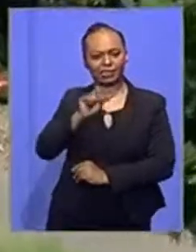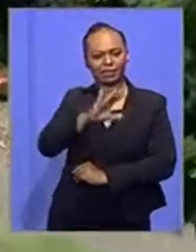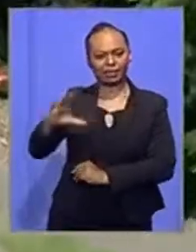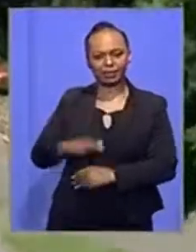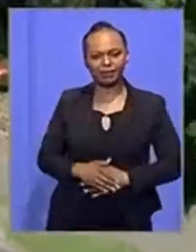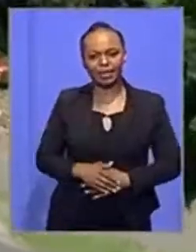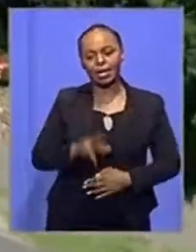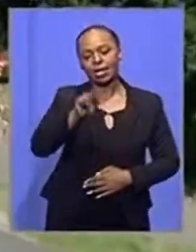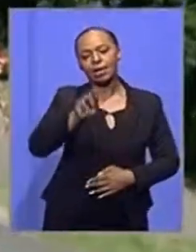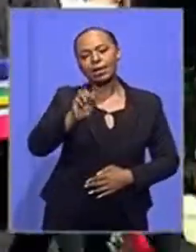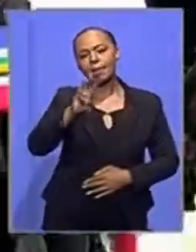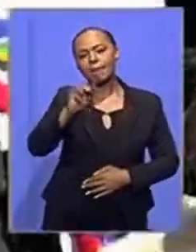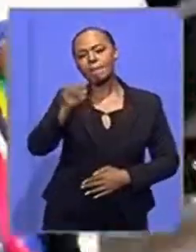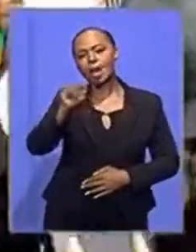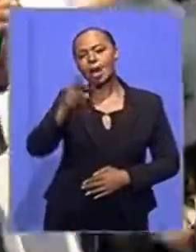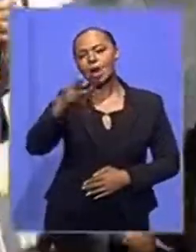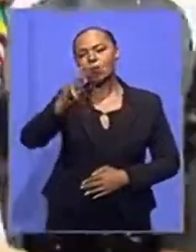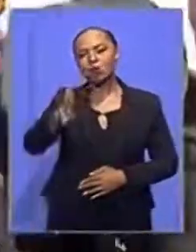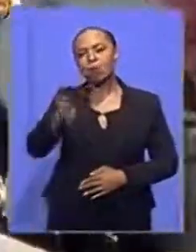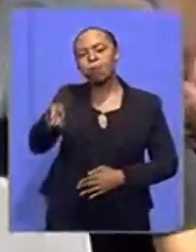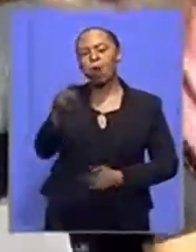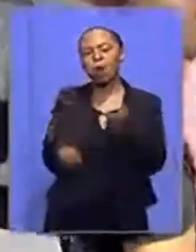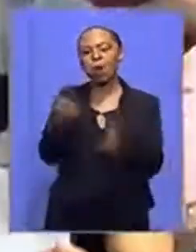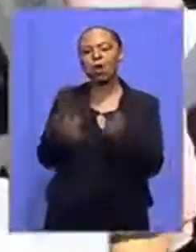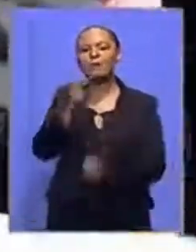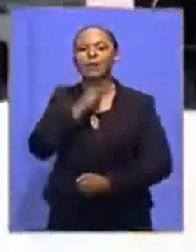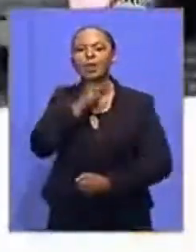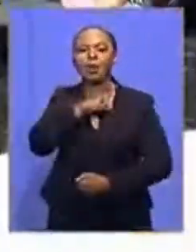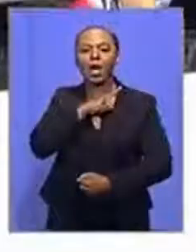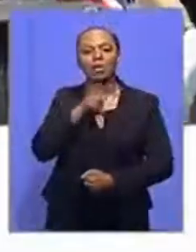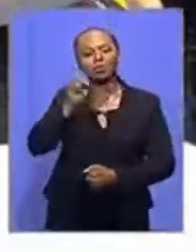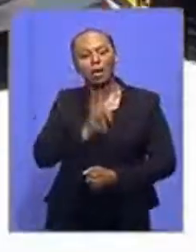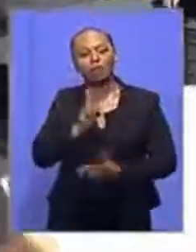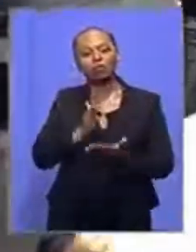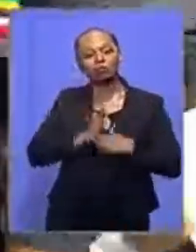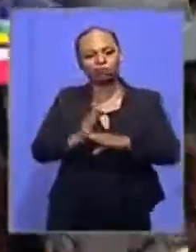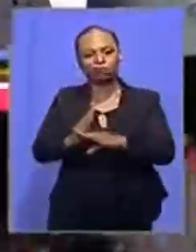tla be le kgorontsheko ka Labohlano go leka go emiša tshepedišo ye ya go fokotša bašomi.